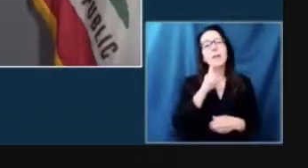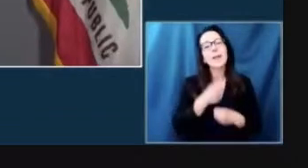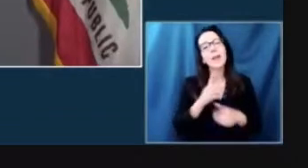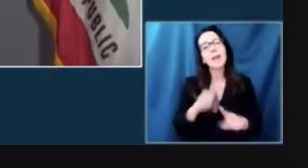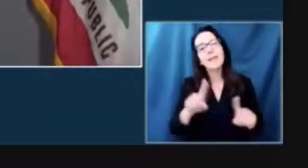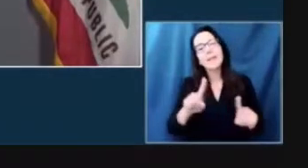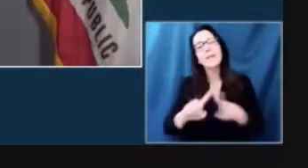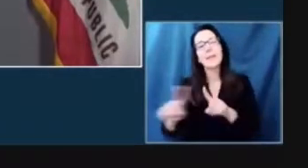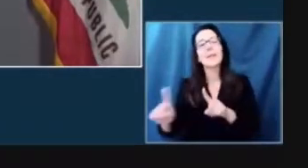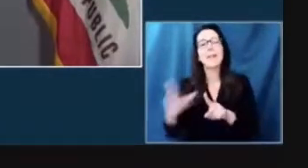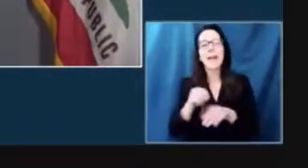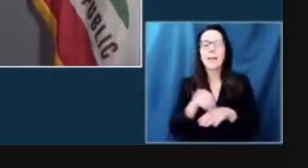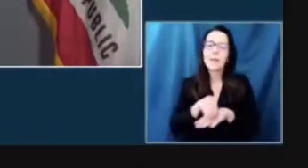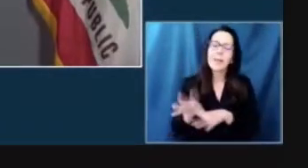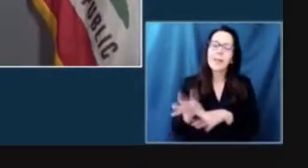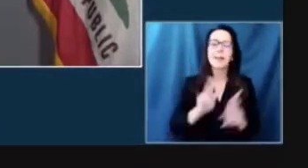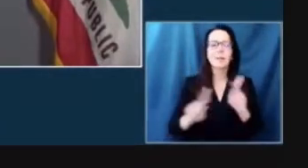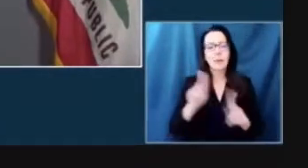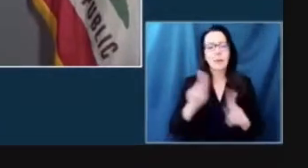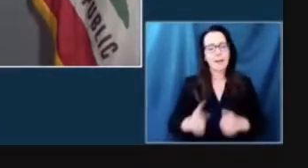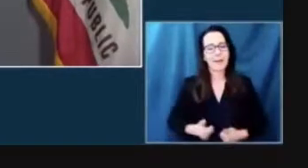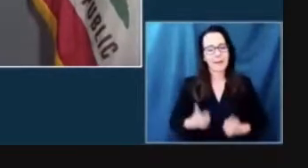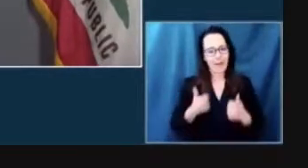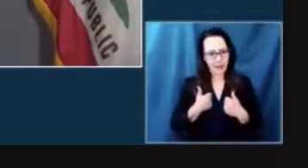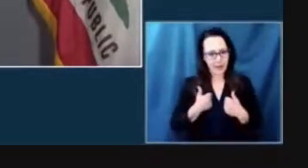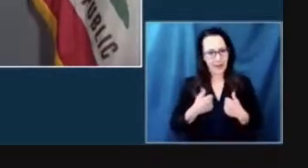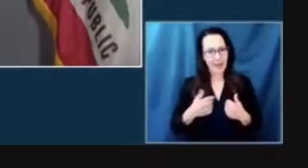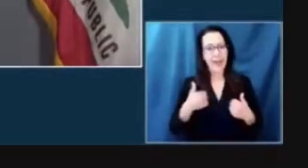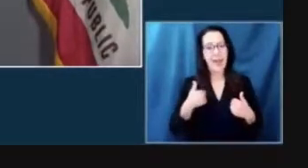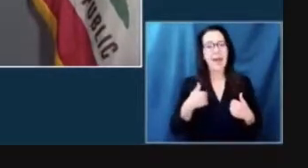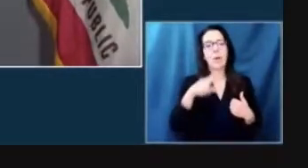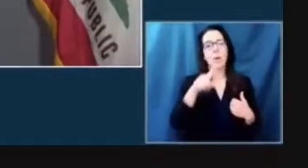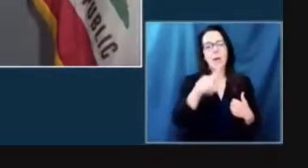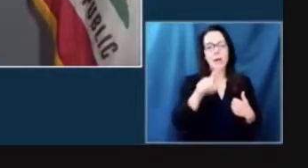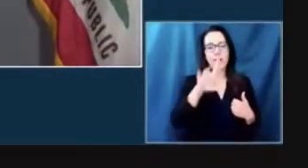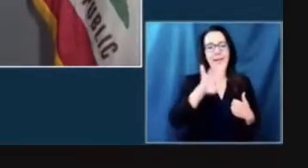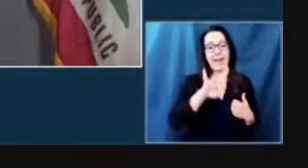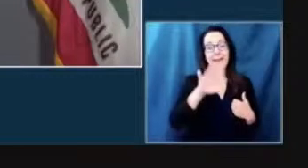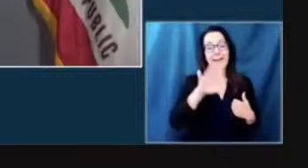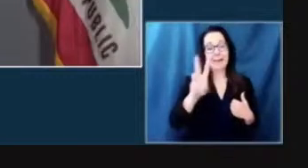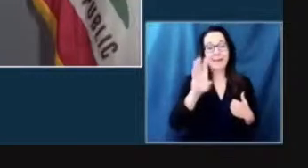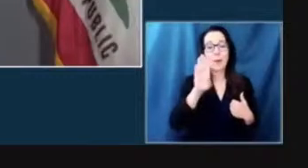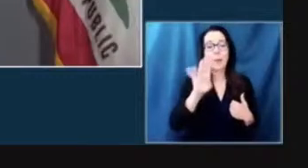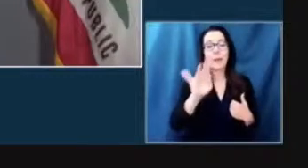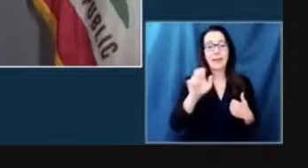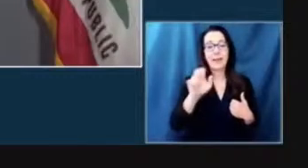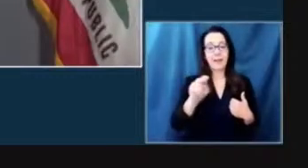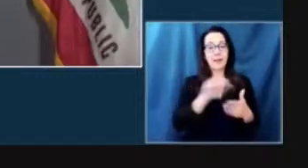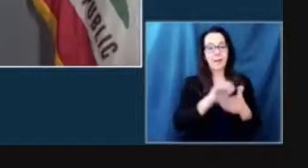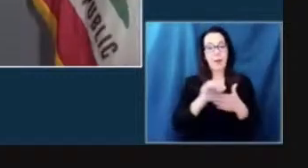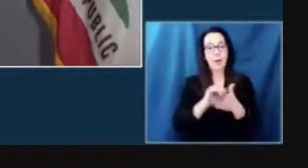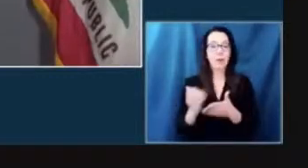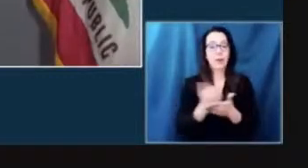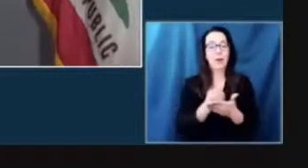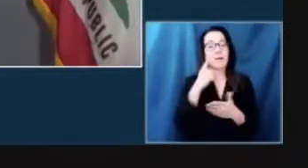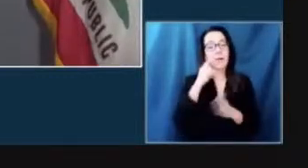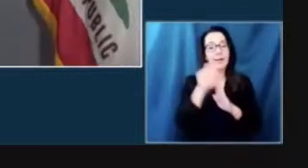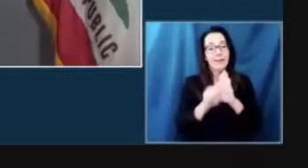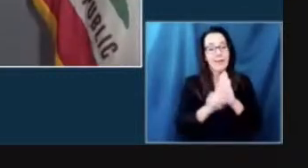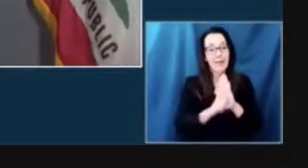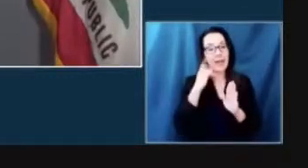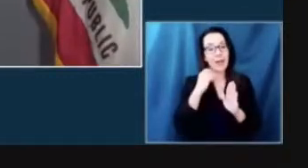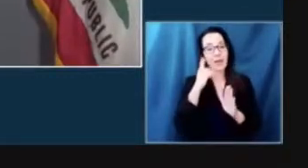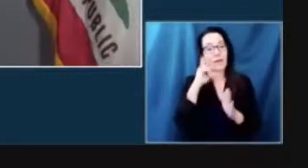Rescue Plan secured more than $186 billion for the state of California to support our